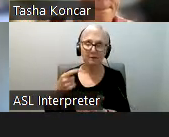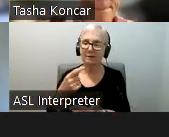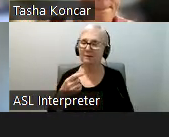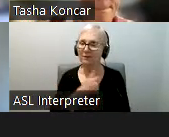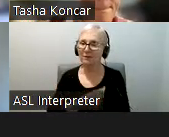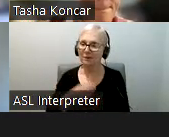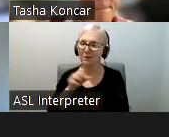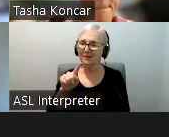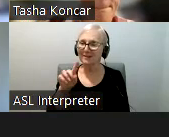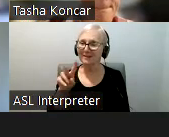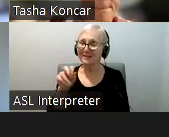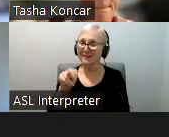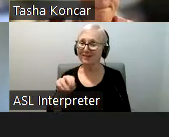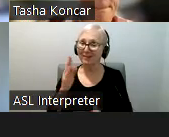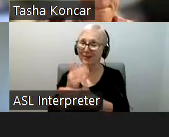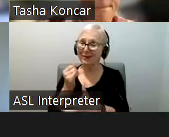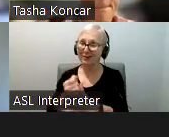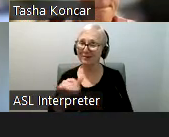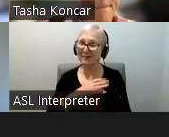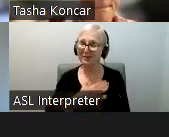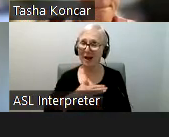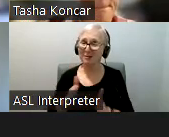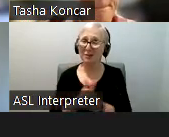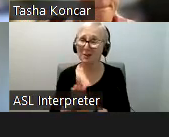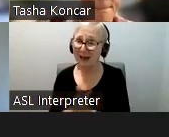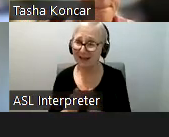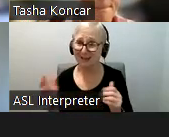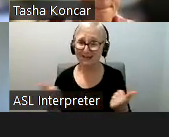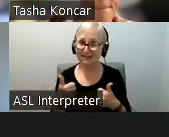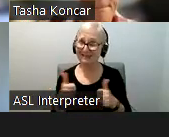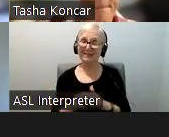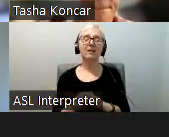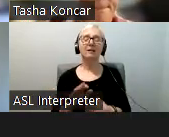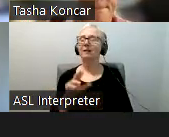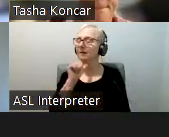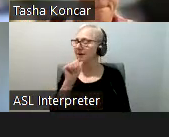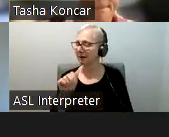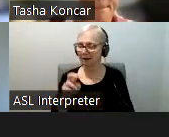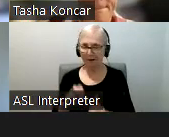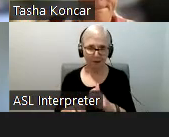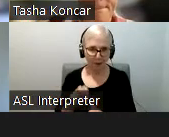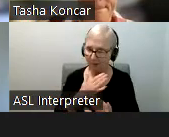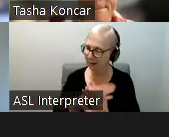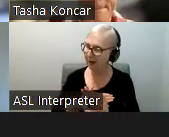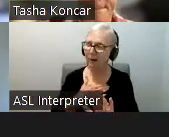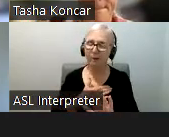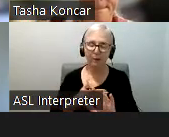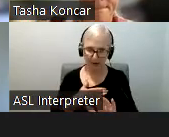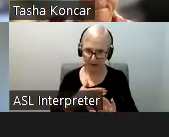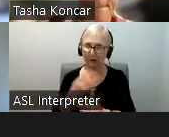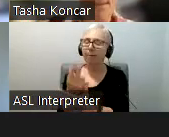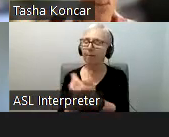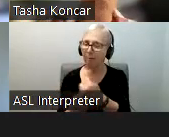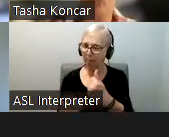for interrupting you too. I just get passionate. It was me. Not a problem. I appreciate both of